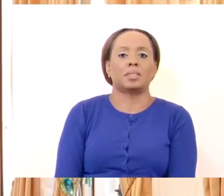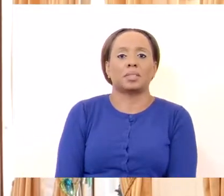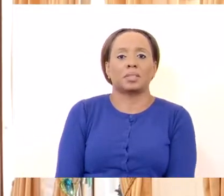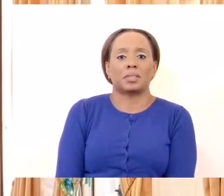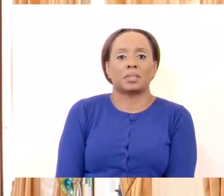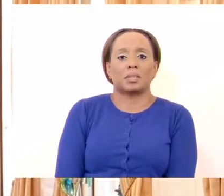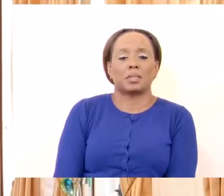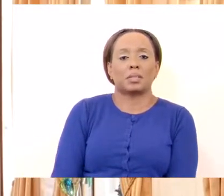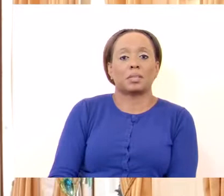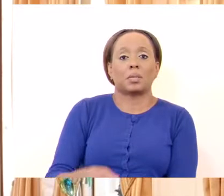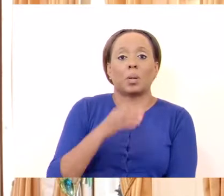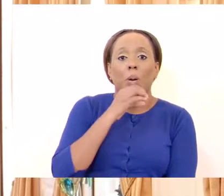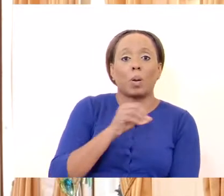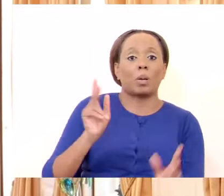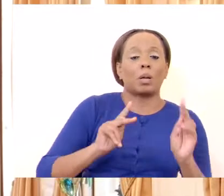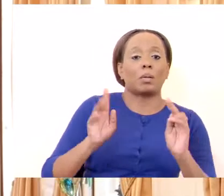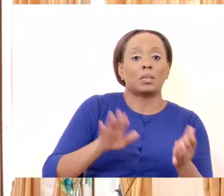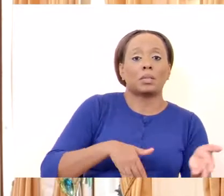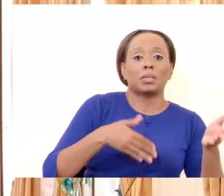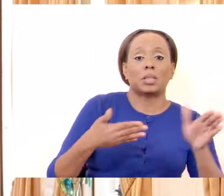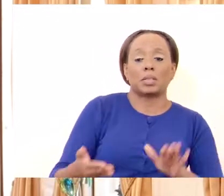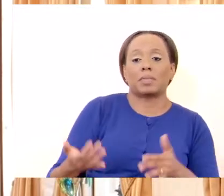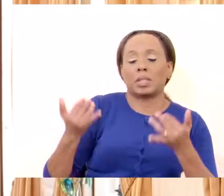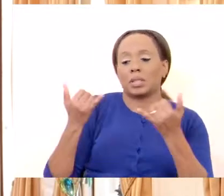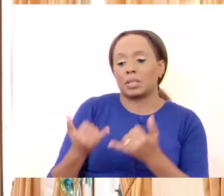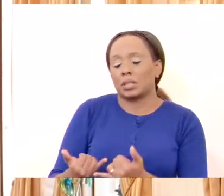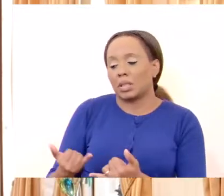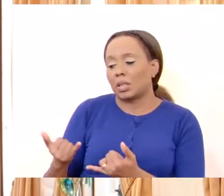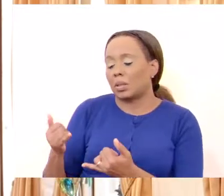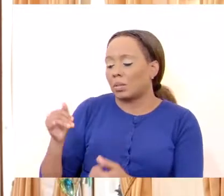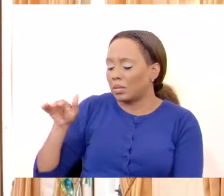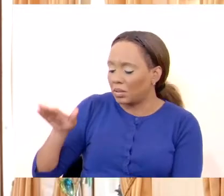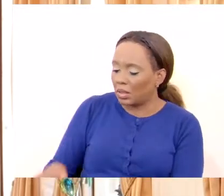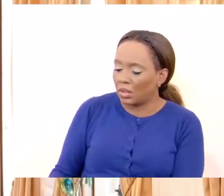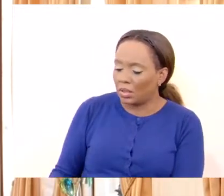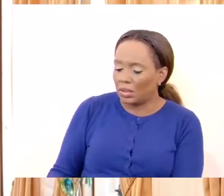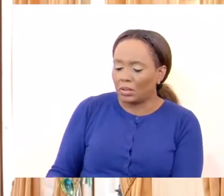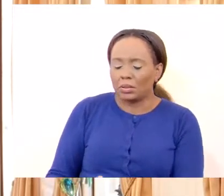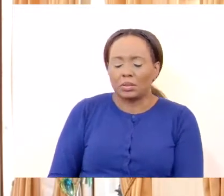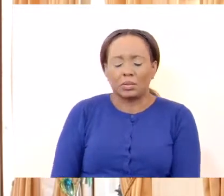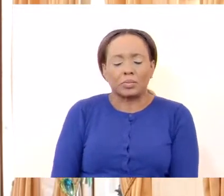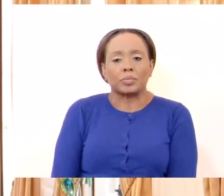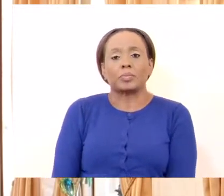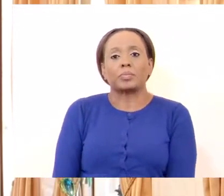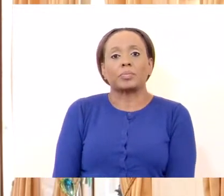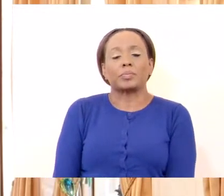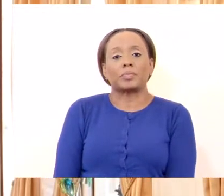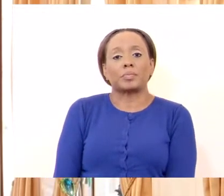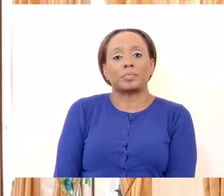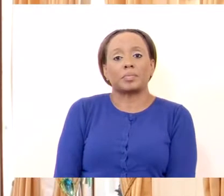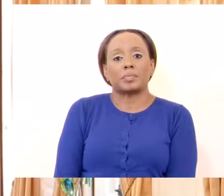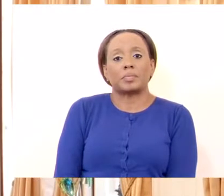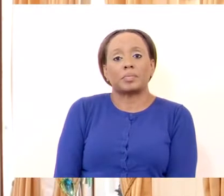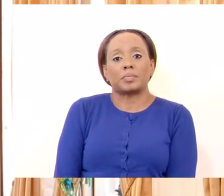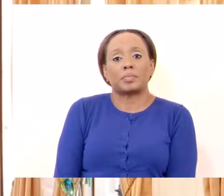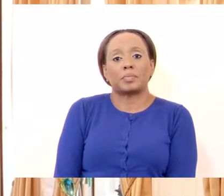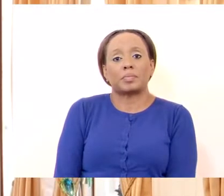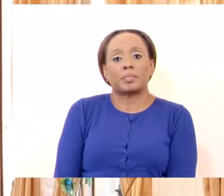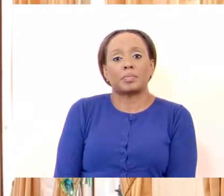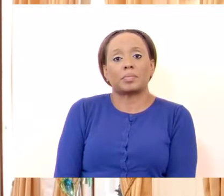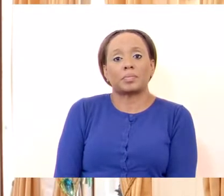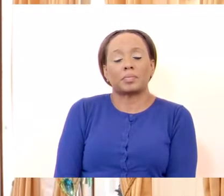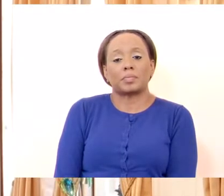for seniors and now for a child. Let us cover our